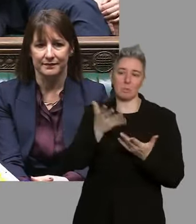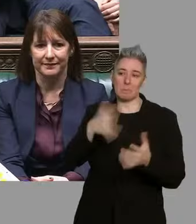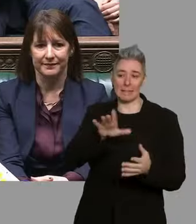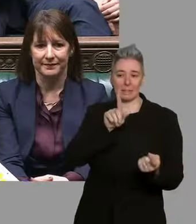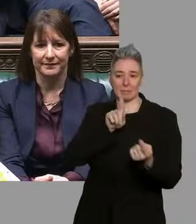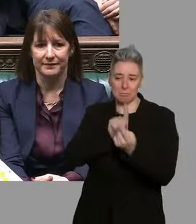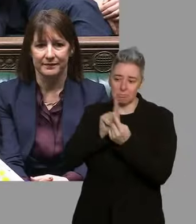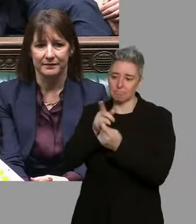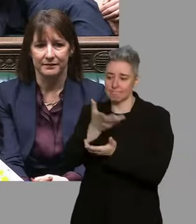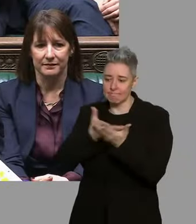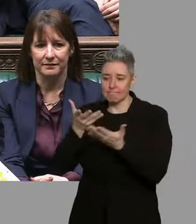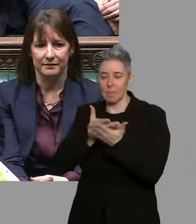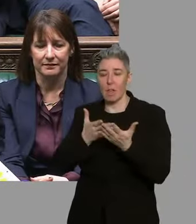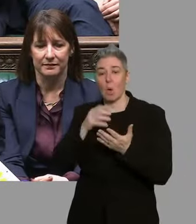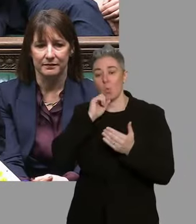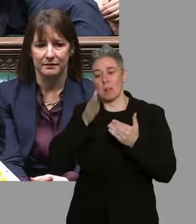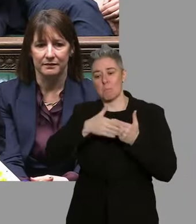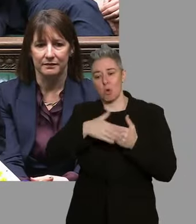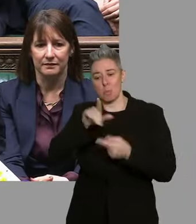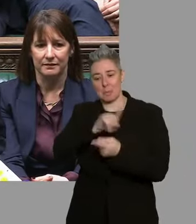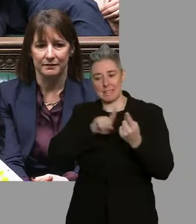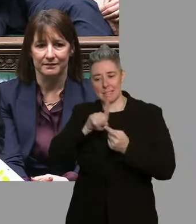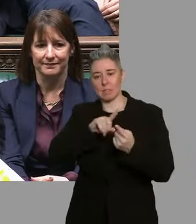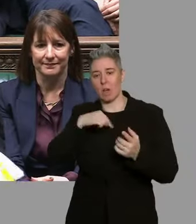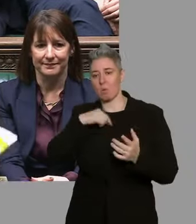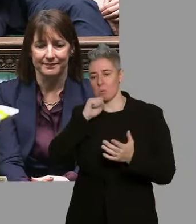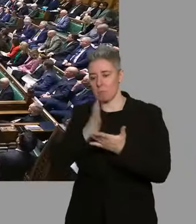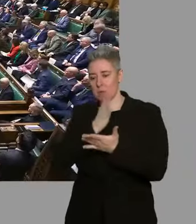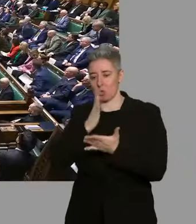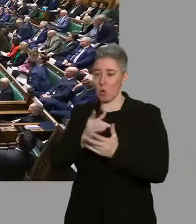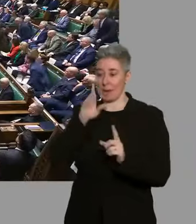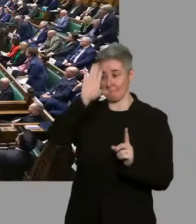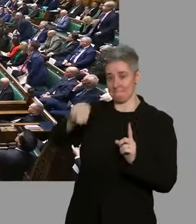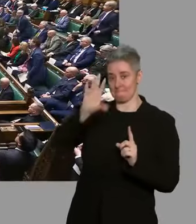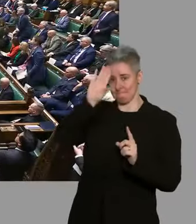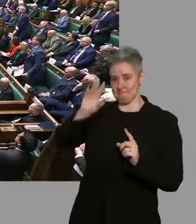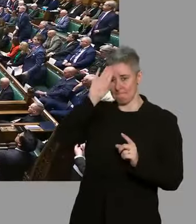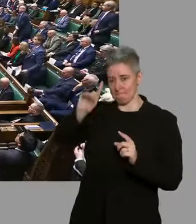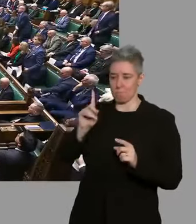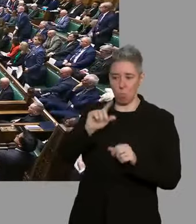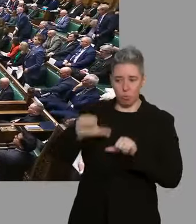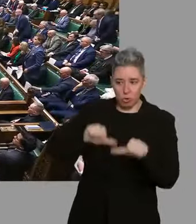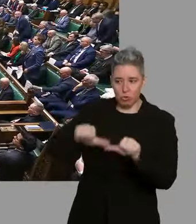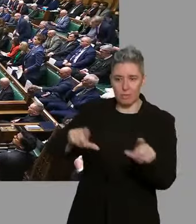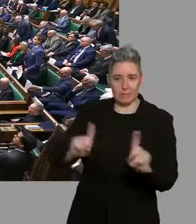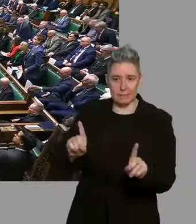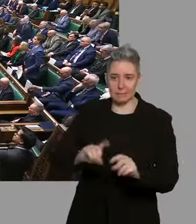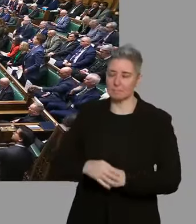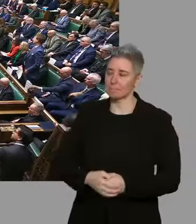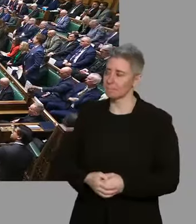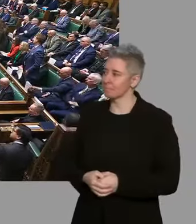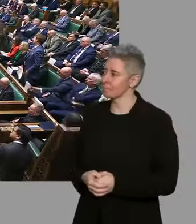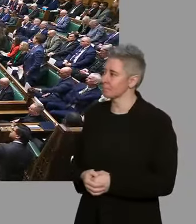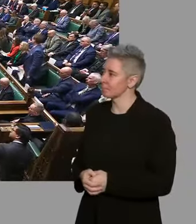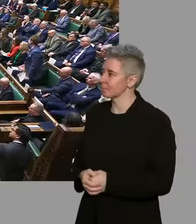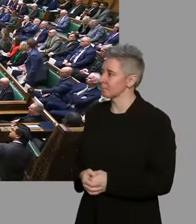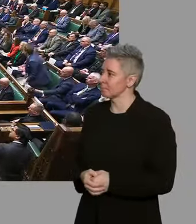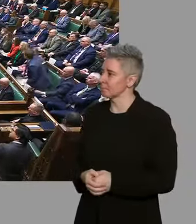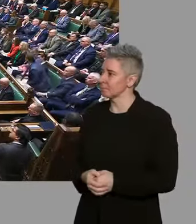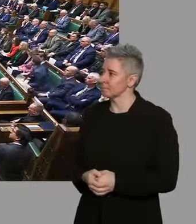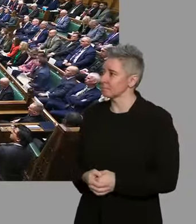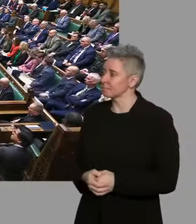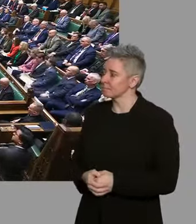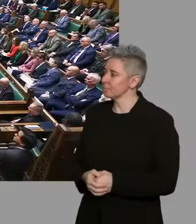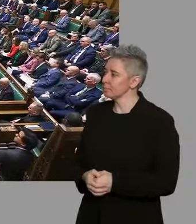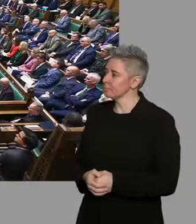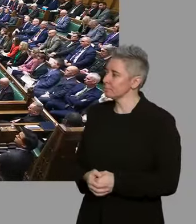of the progress on this issue for his constituents. Patricia Ferguson. Thank you, Mr. Speaker. This year marks